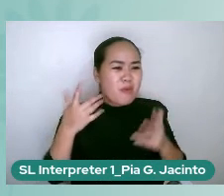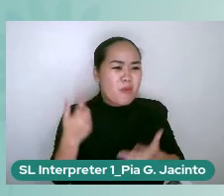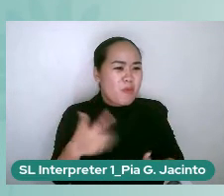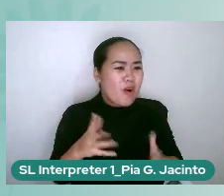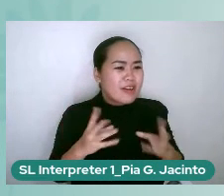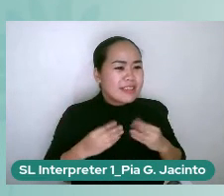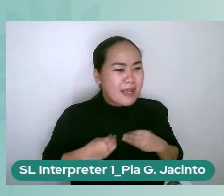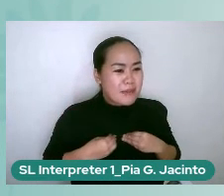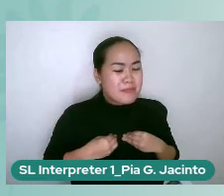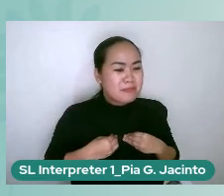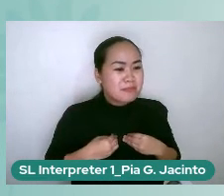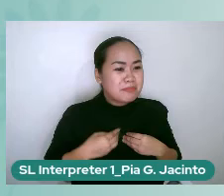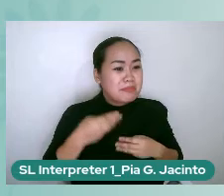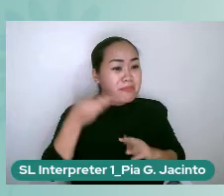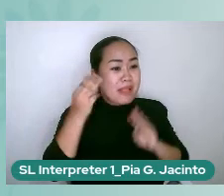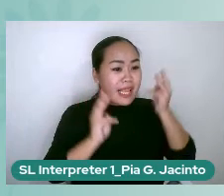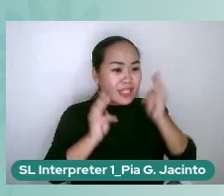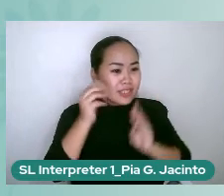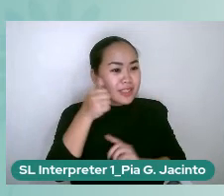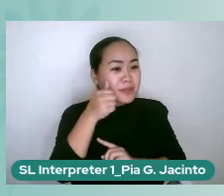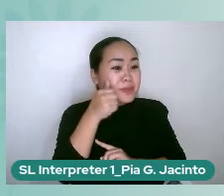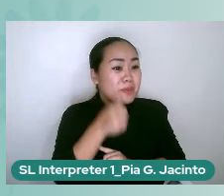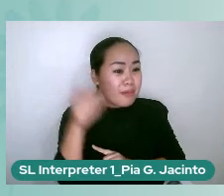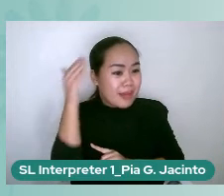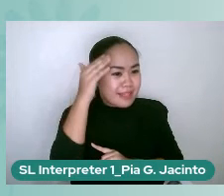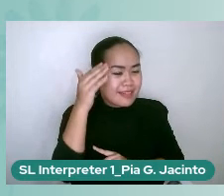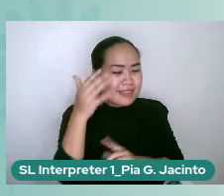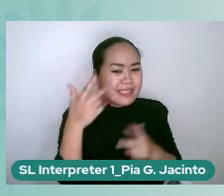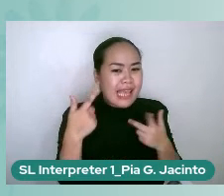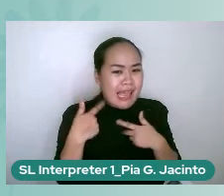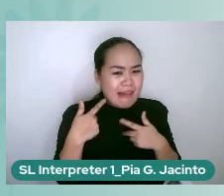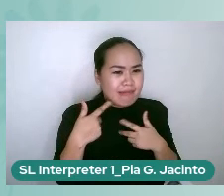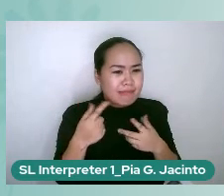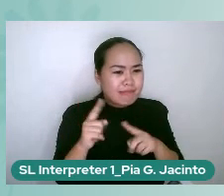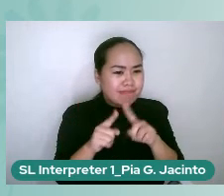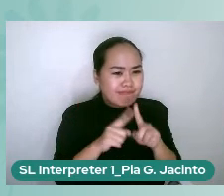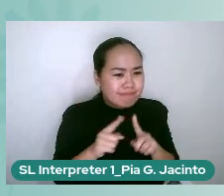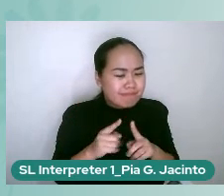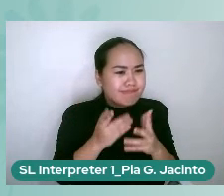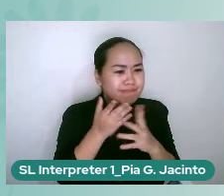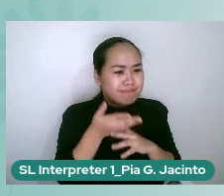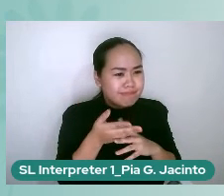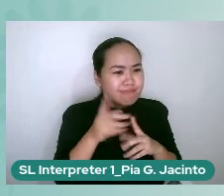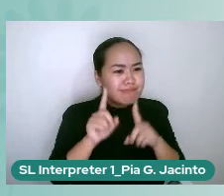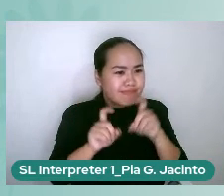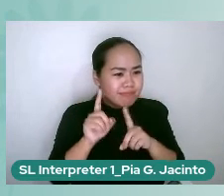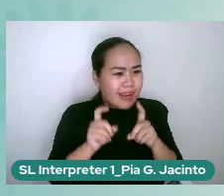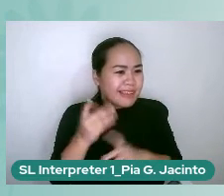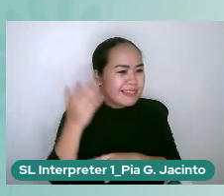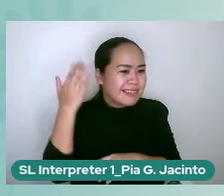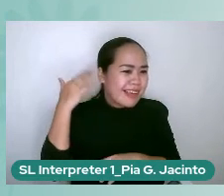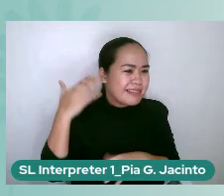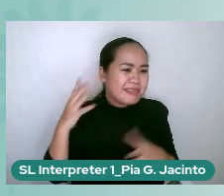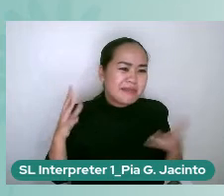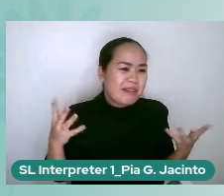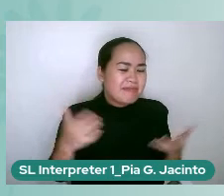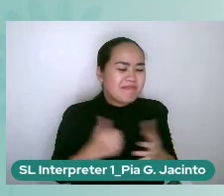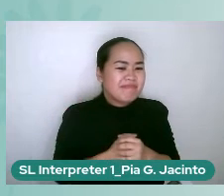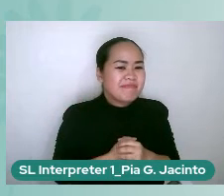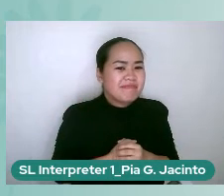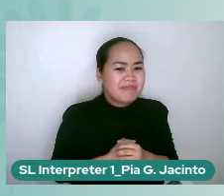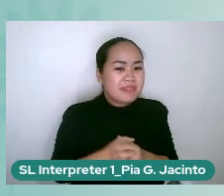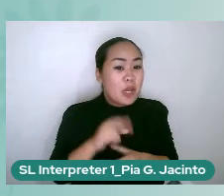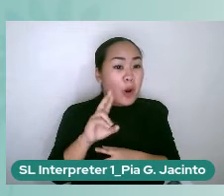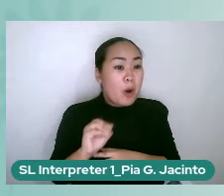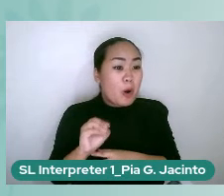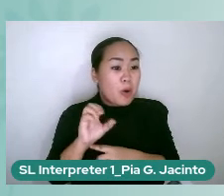women, 95%. 1 in 4 women screened through Rose have never been screened before. And the Rose group are